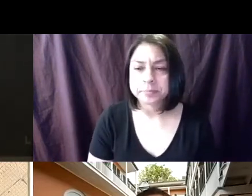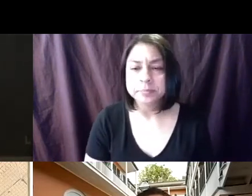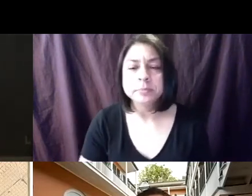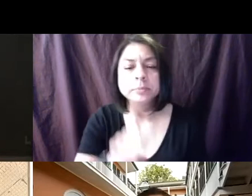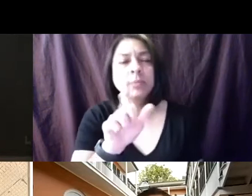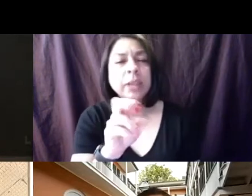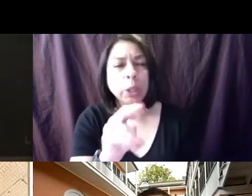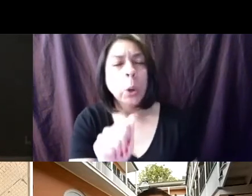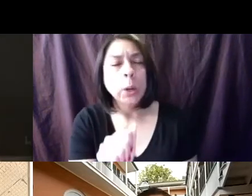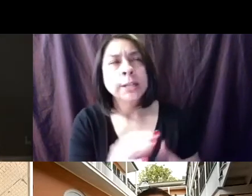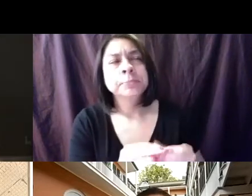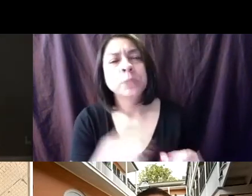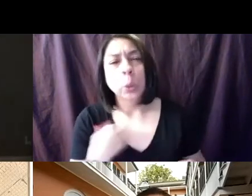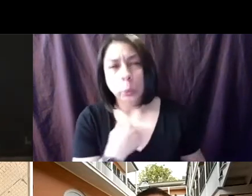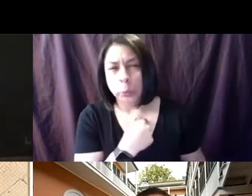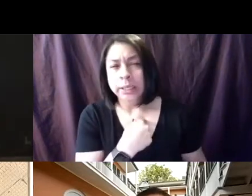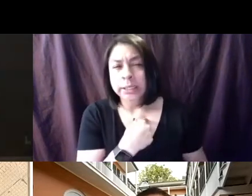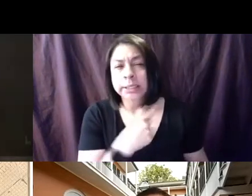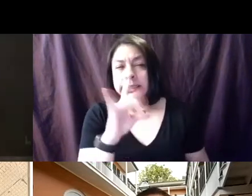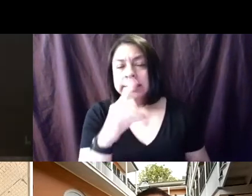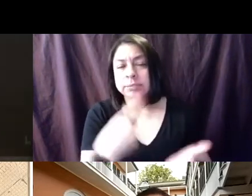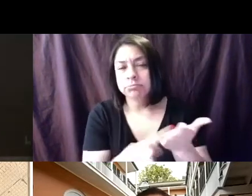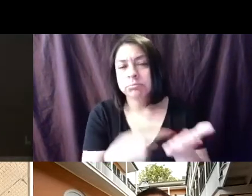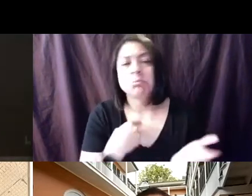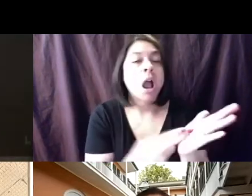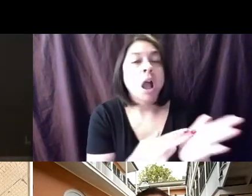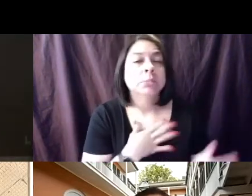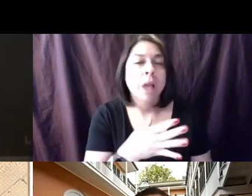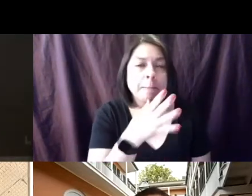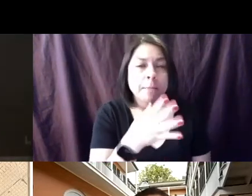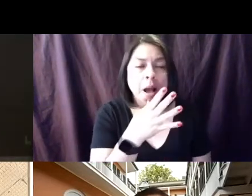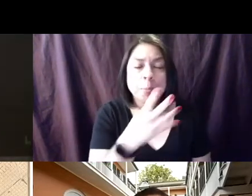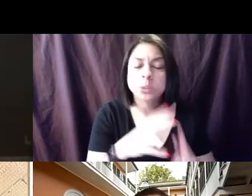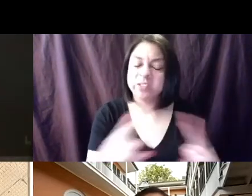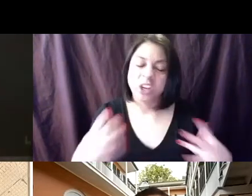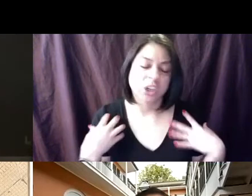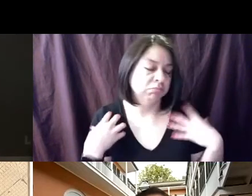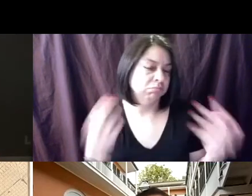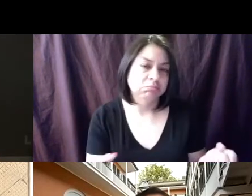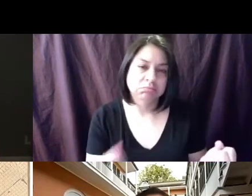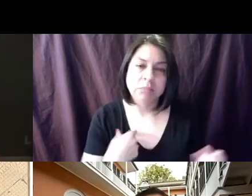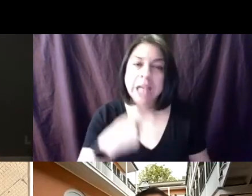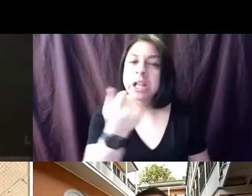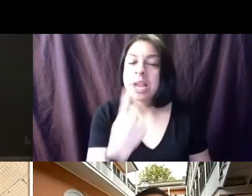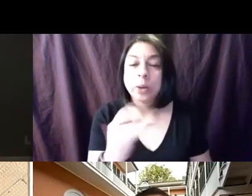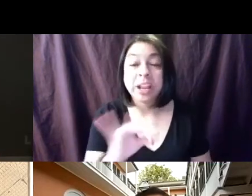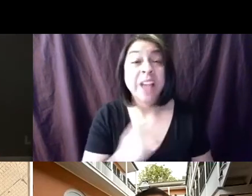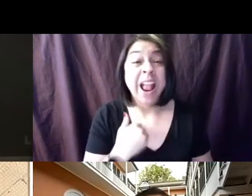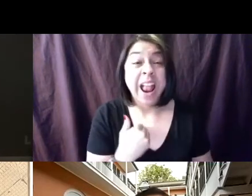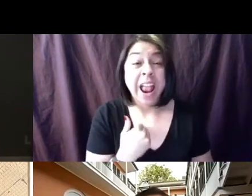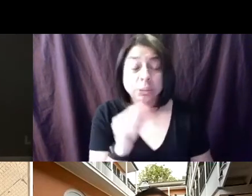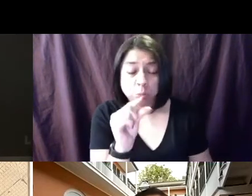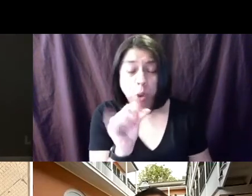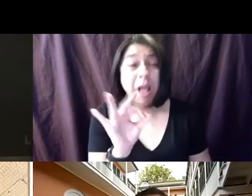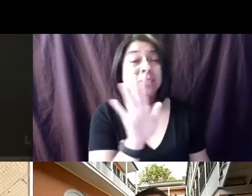We talked about it. I'm going to be honest with you. My mama was so courageous. I tell anybody, if I had an ounce of courage she had, I'd